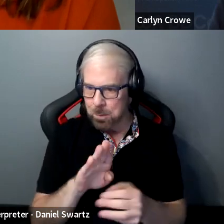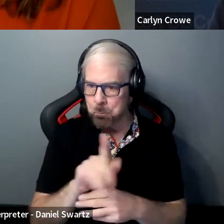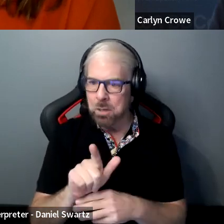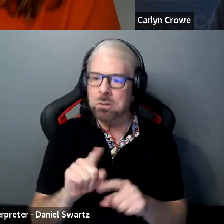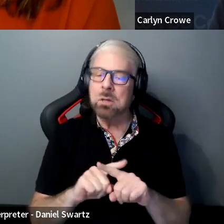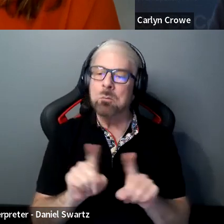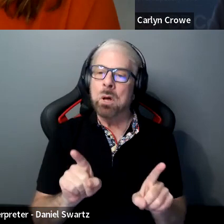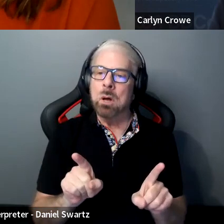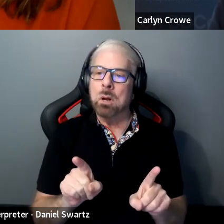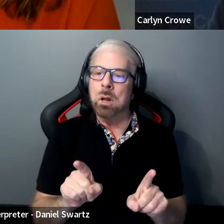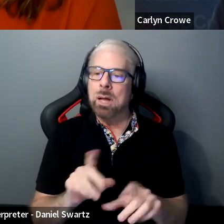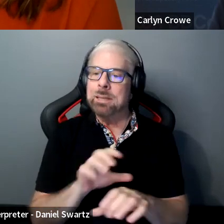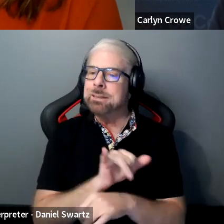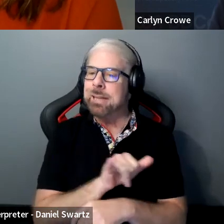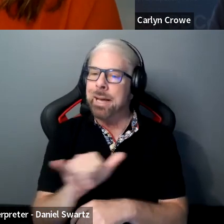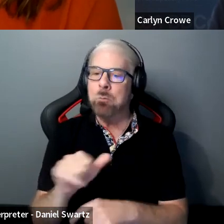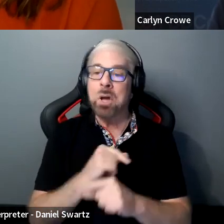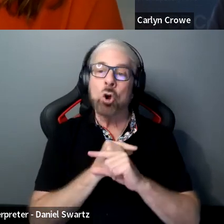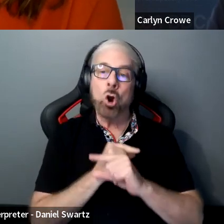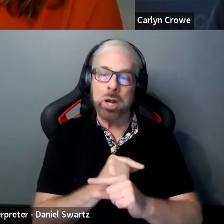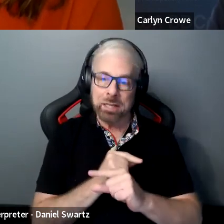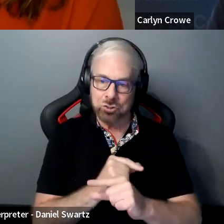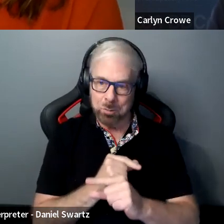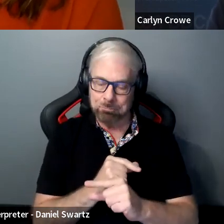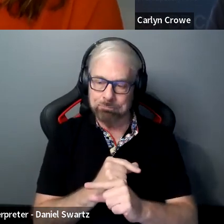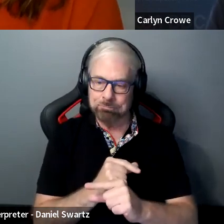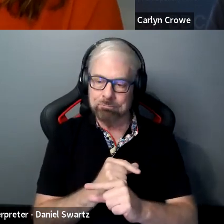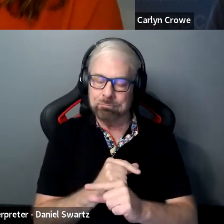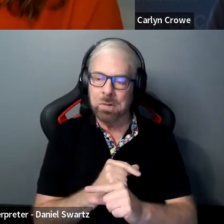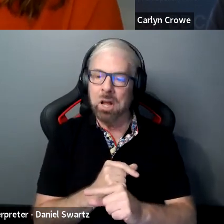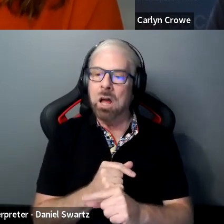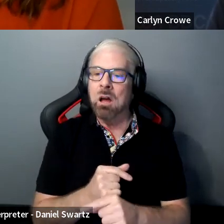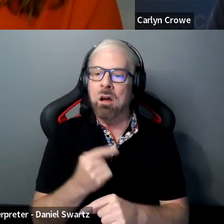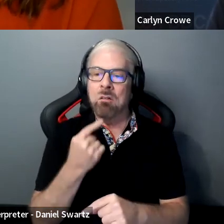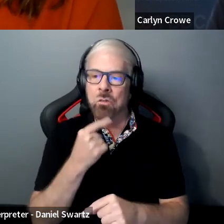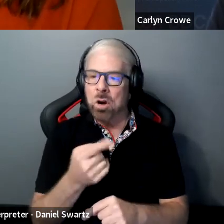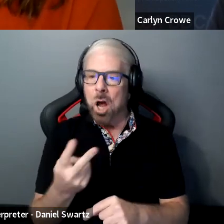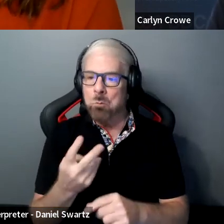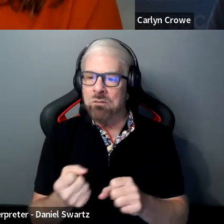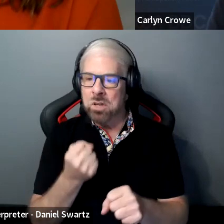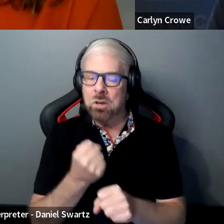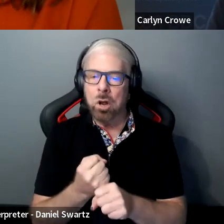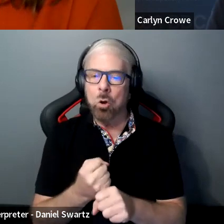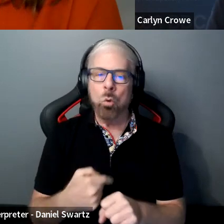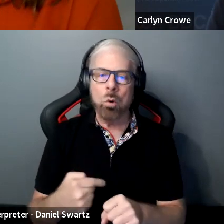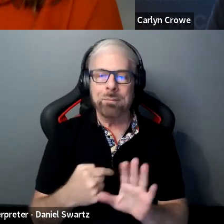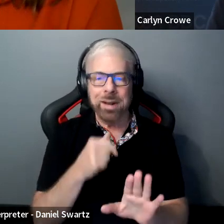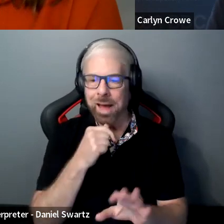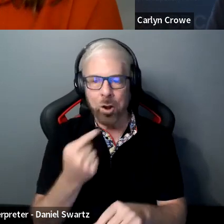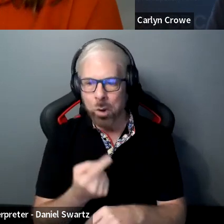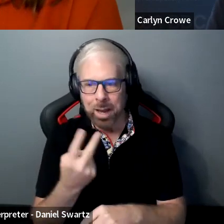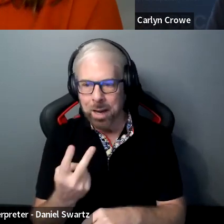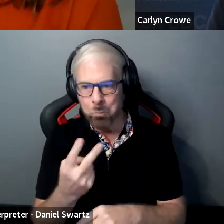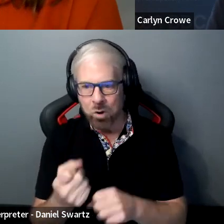Much like guardianship, a couple years, not just a couple years,